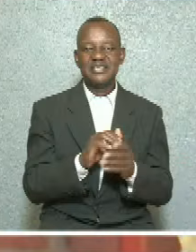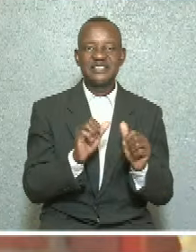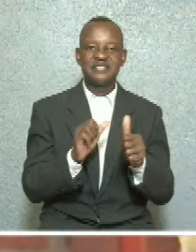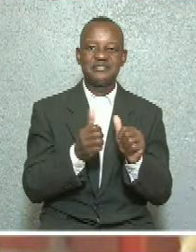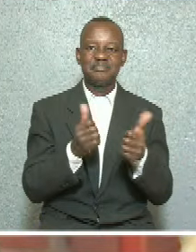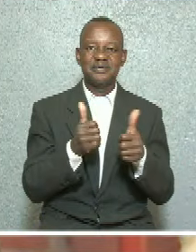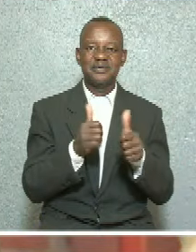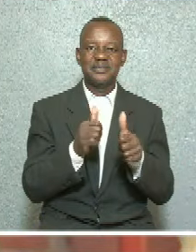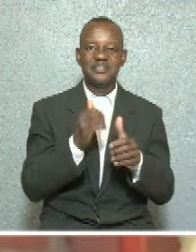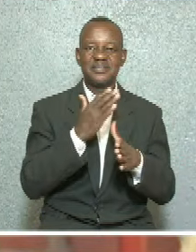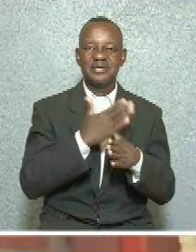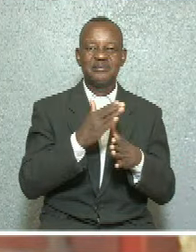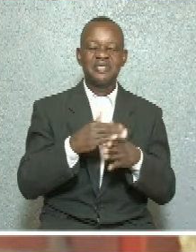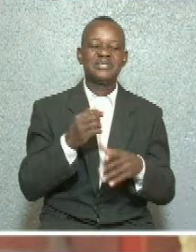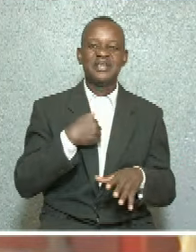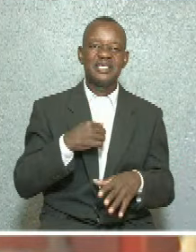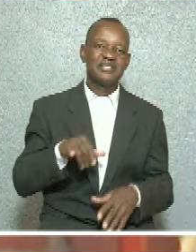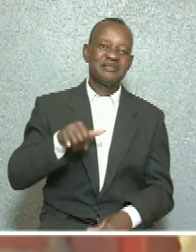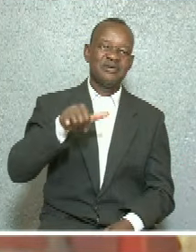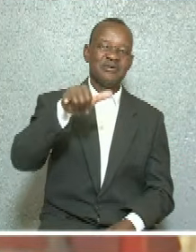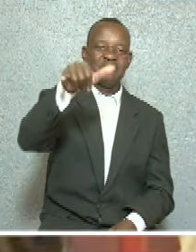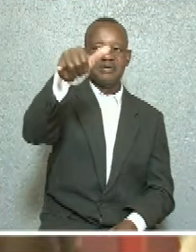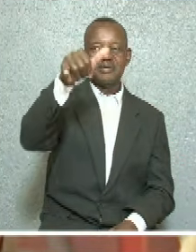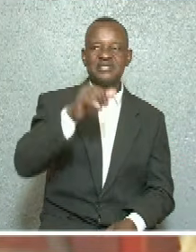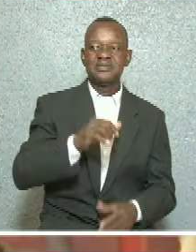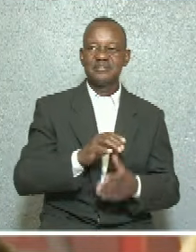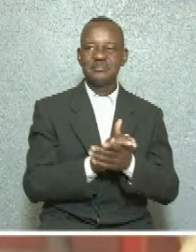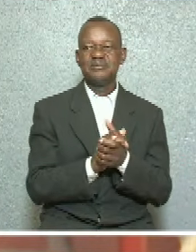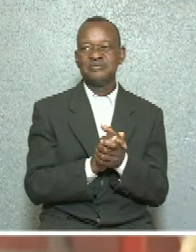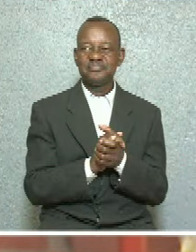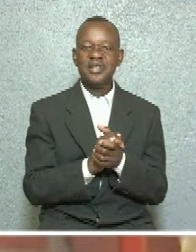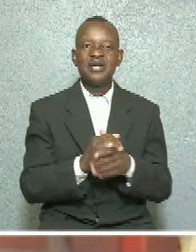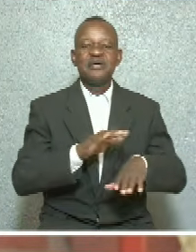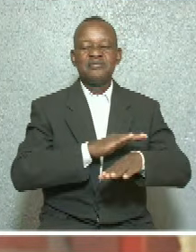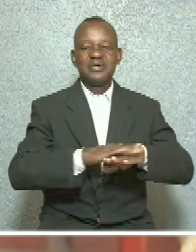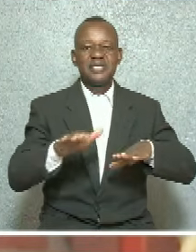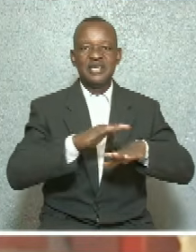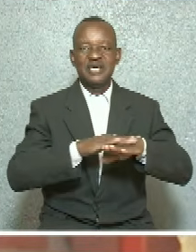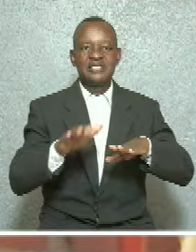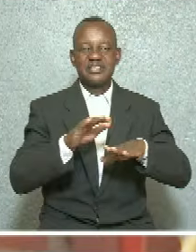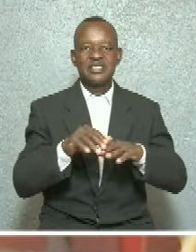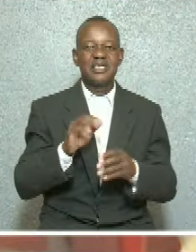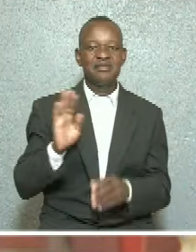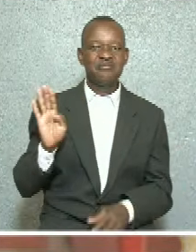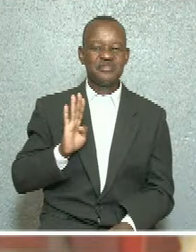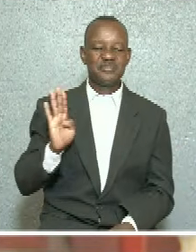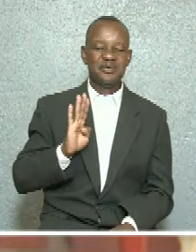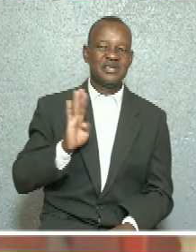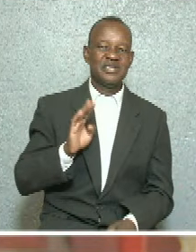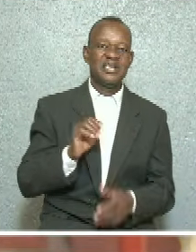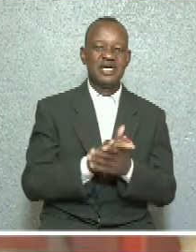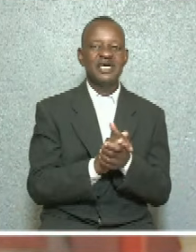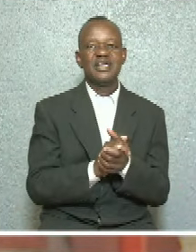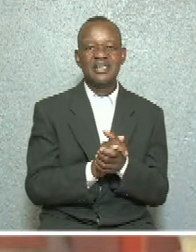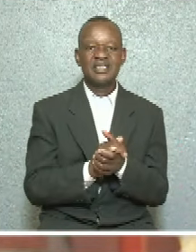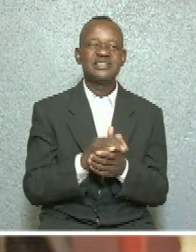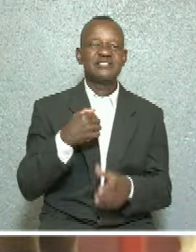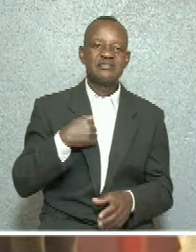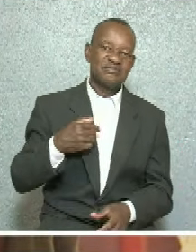did Madagascar, Botswana, South Africa, just to mention a few. And